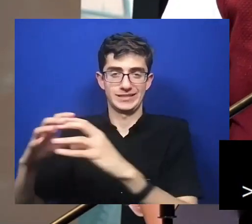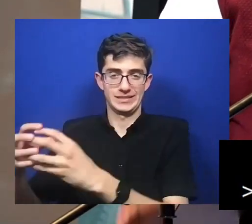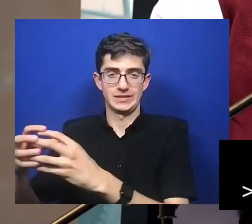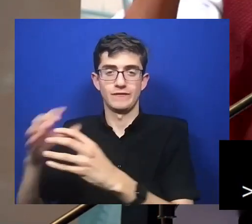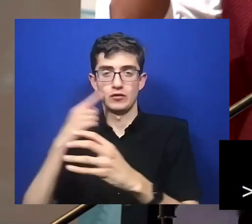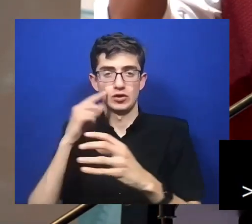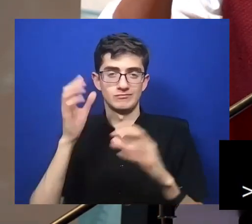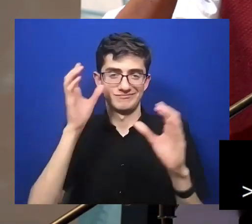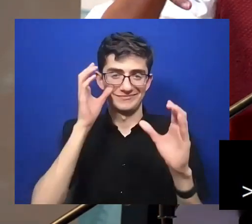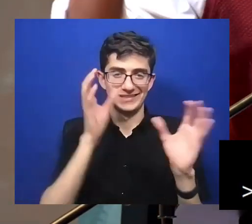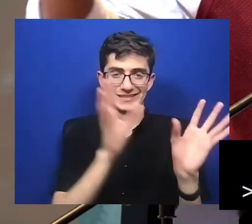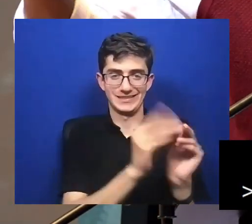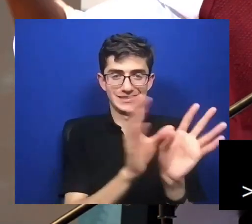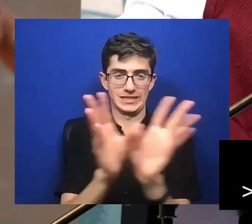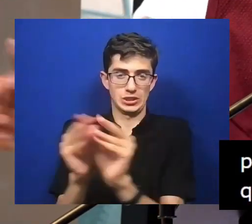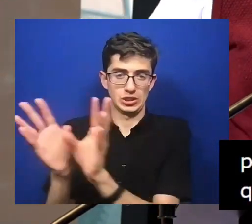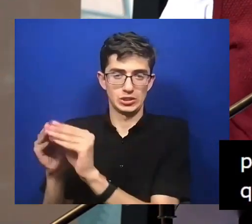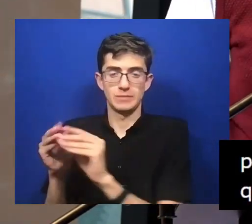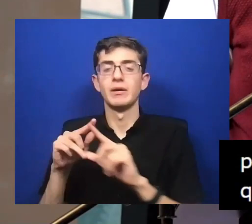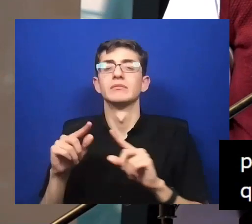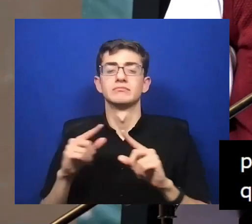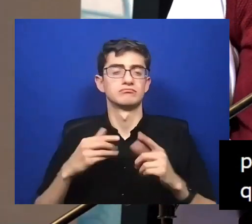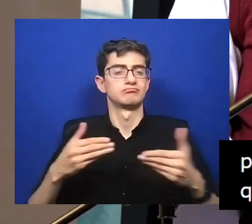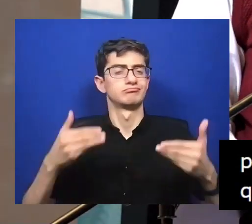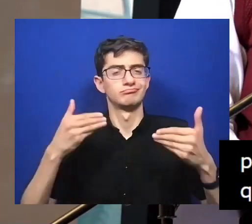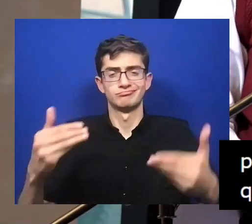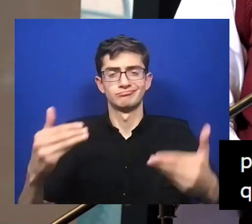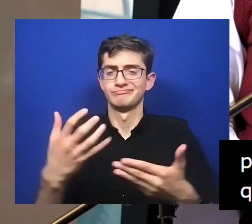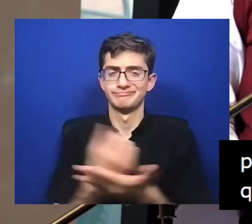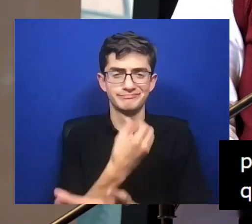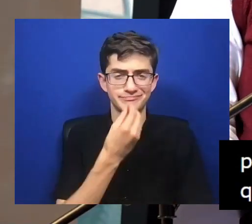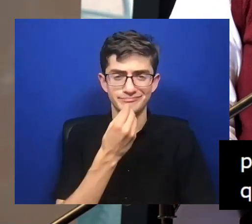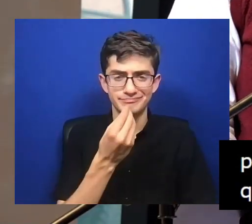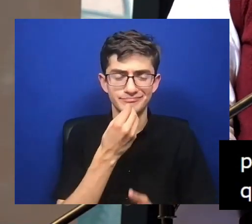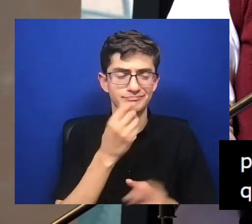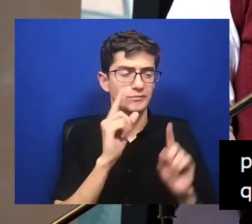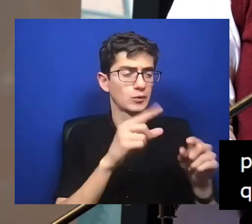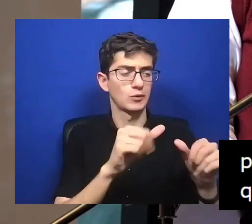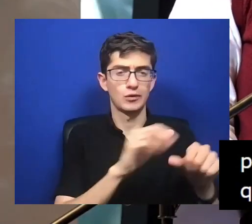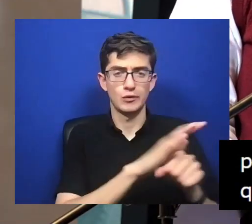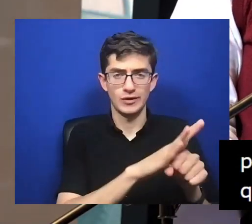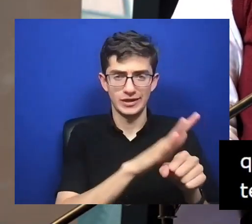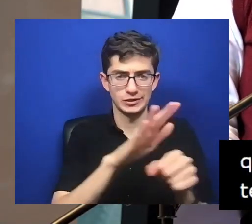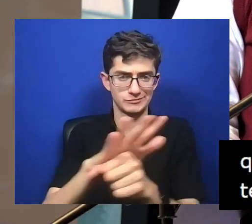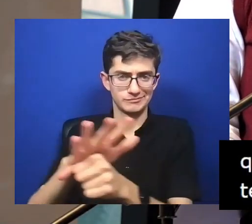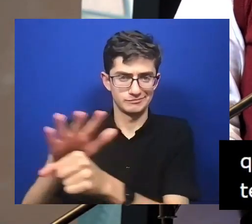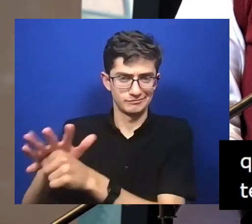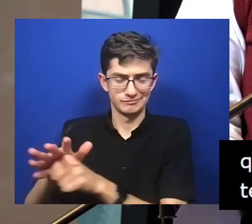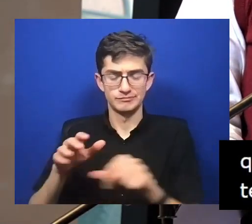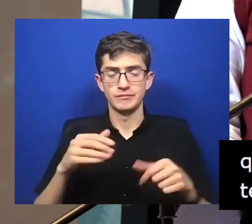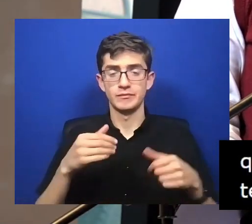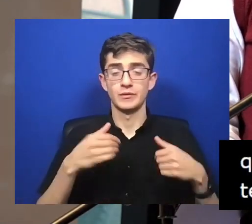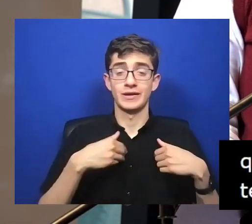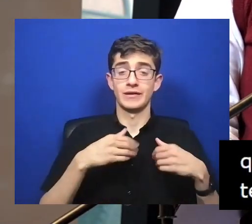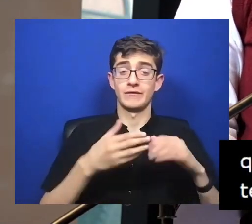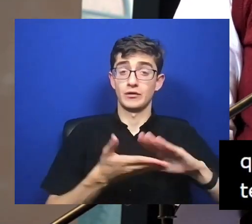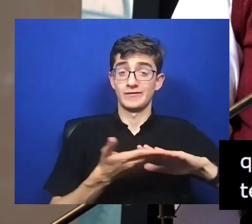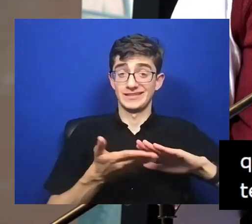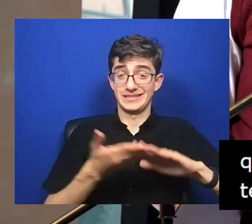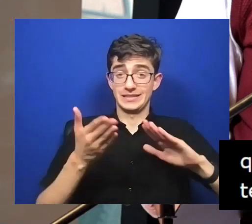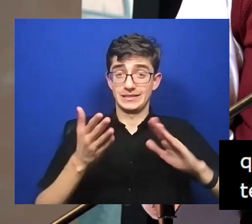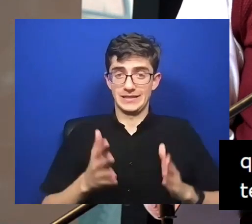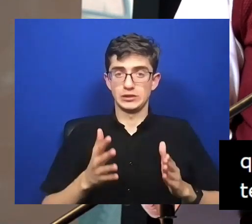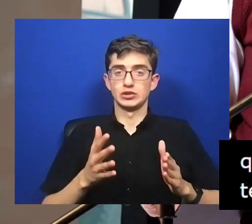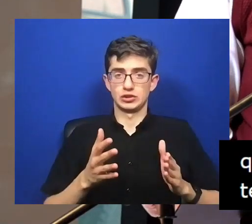lessons, but you can pick up some food and go to one of those locations. We have our facilitators that are